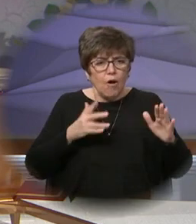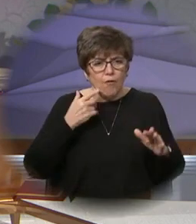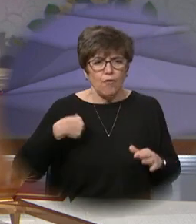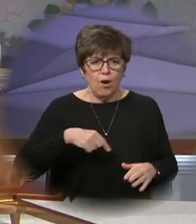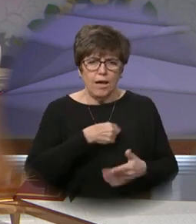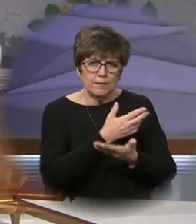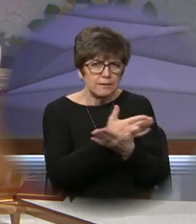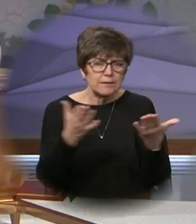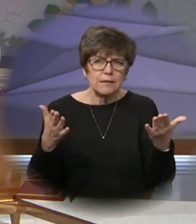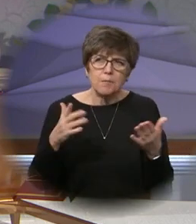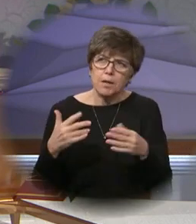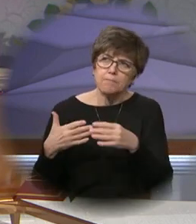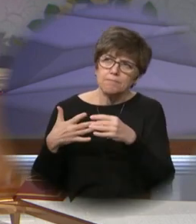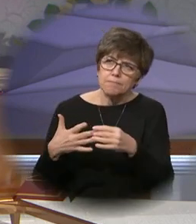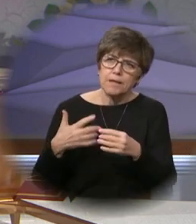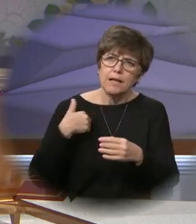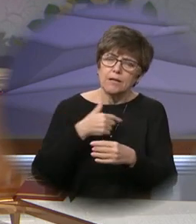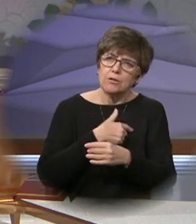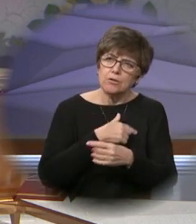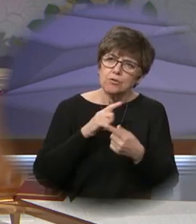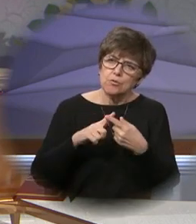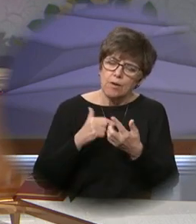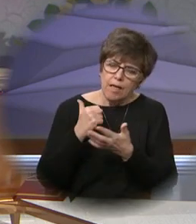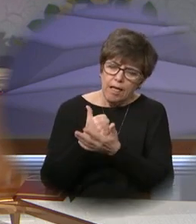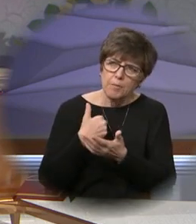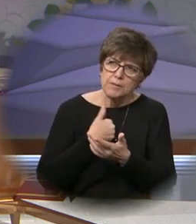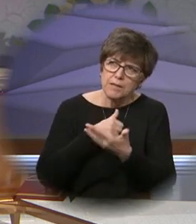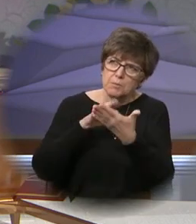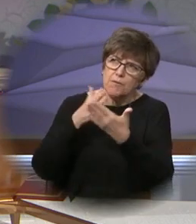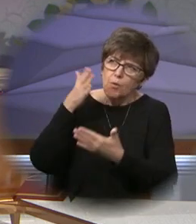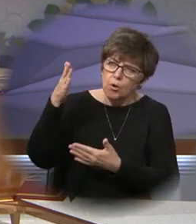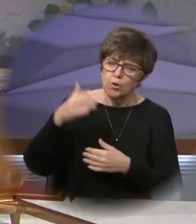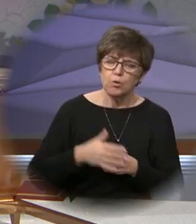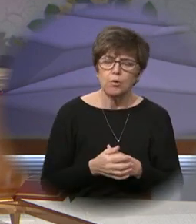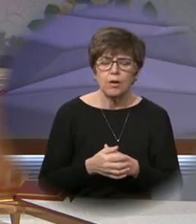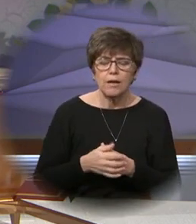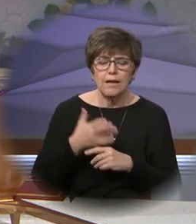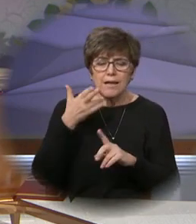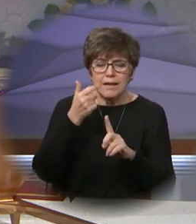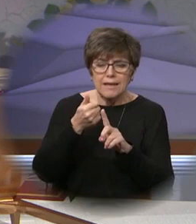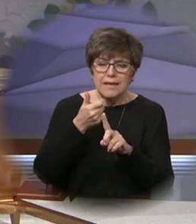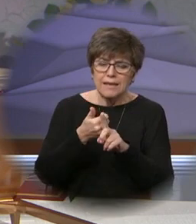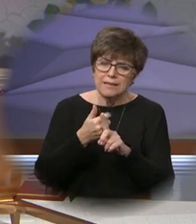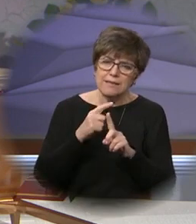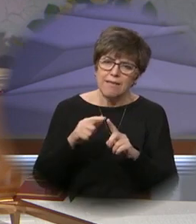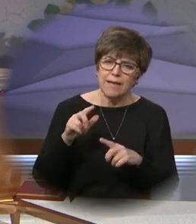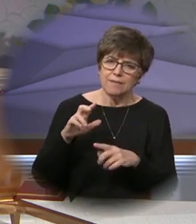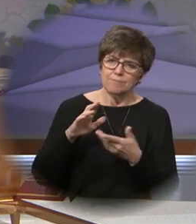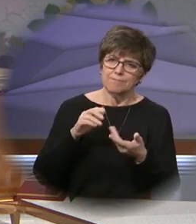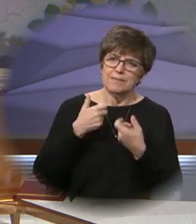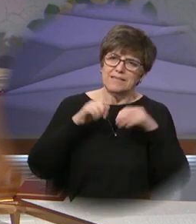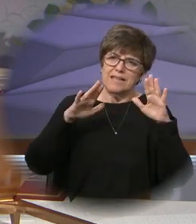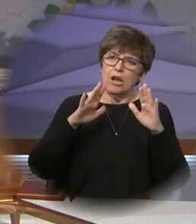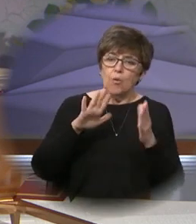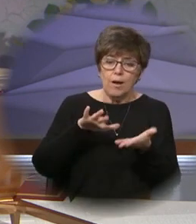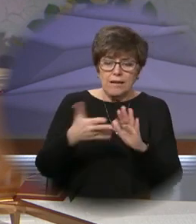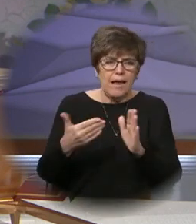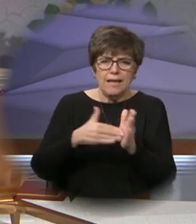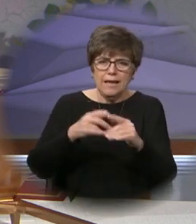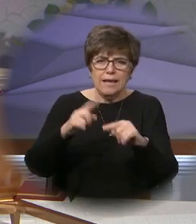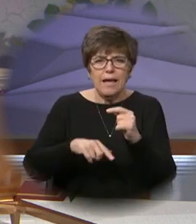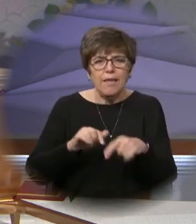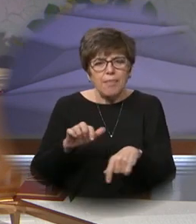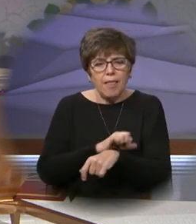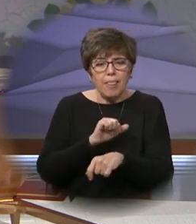us, but defends us and ever pleads our cause before you. He is the sacrificial victim who dies no more, the